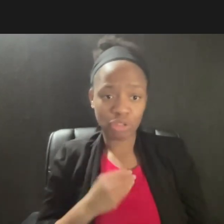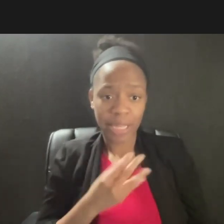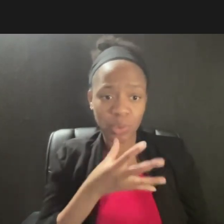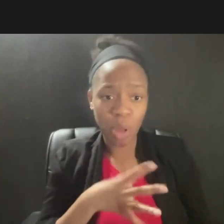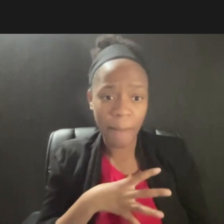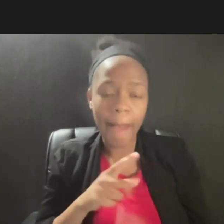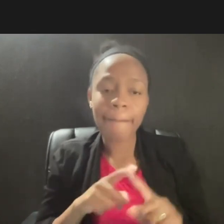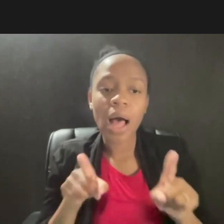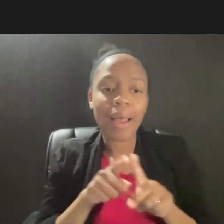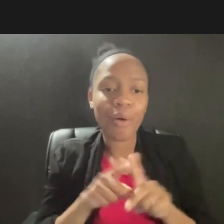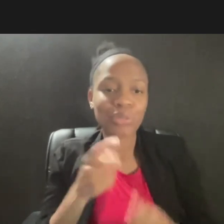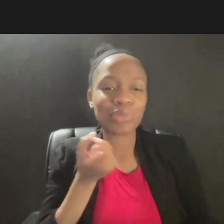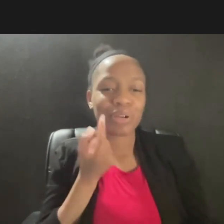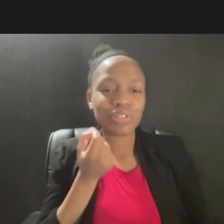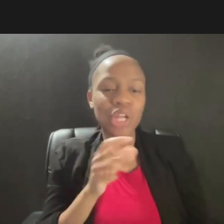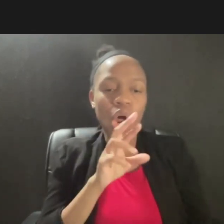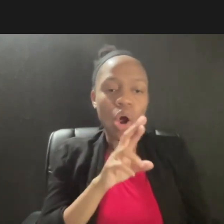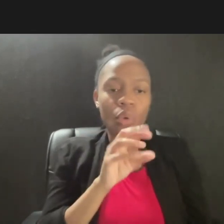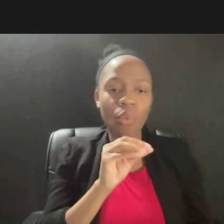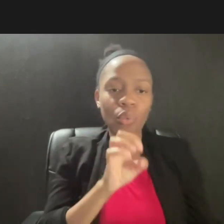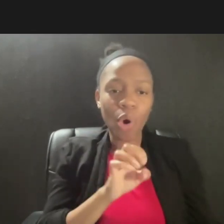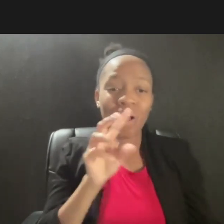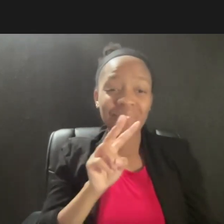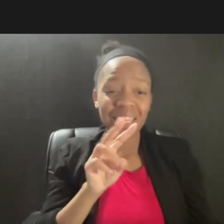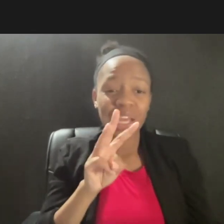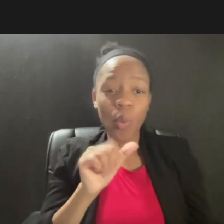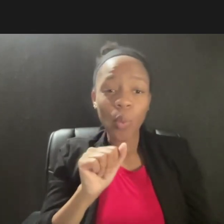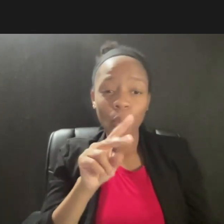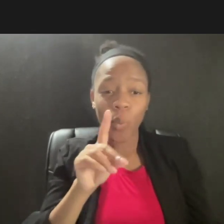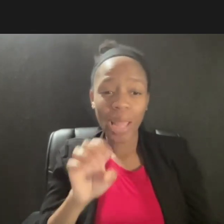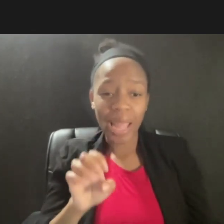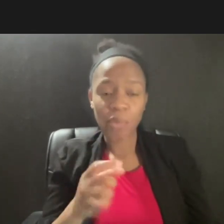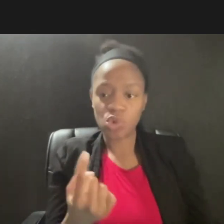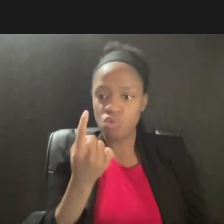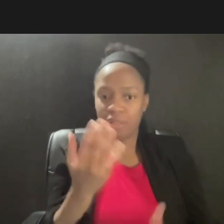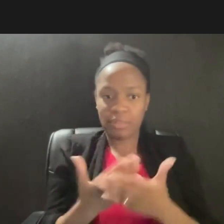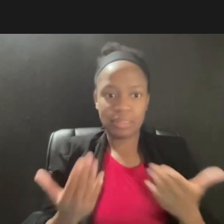also understand that Roe v. Wade was one of the things that